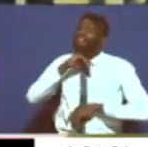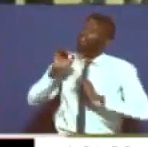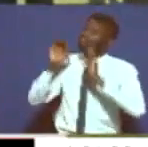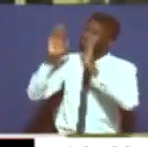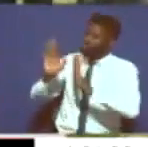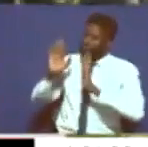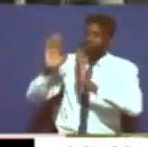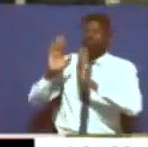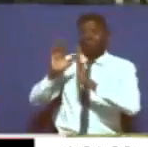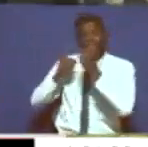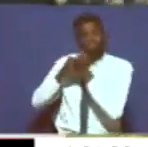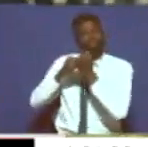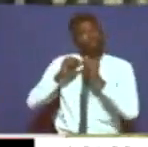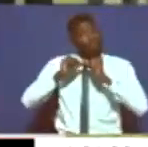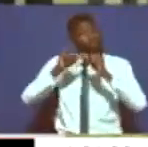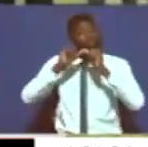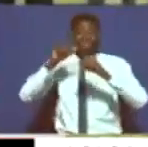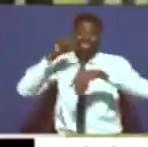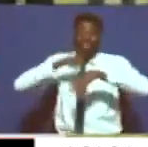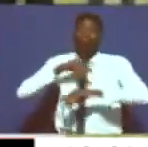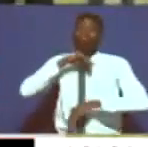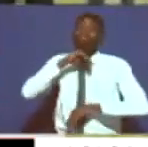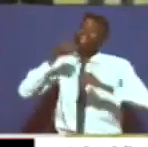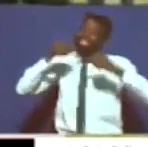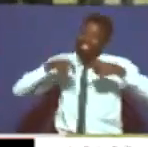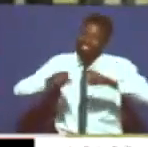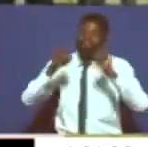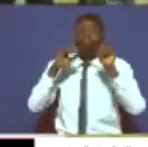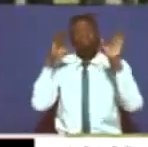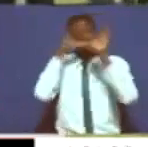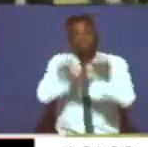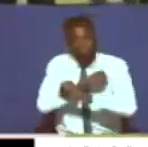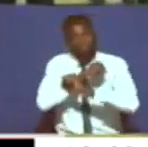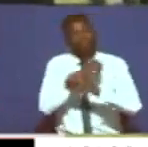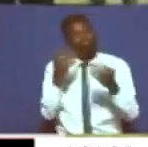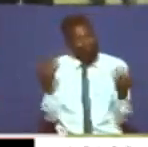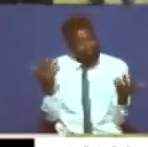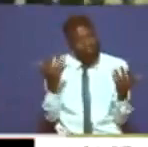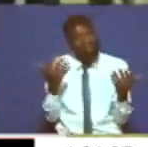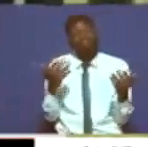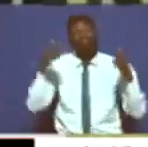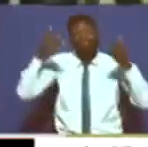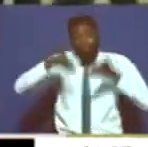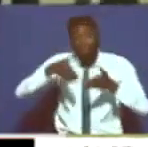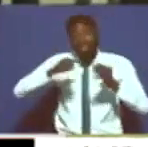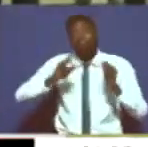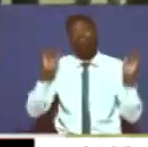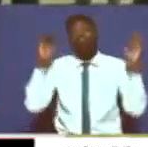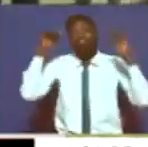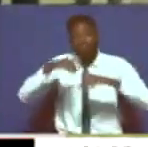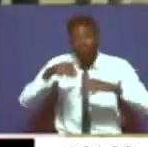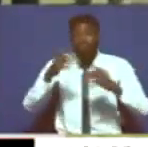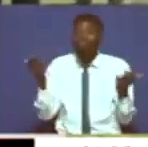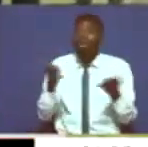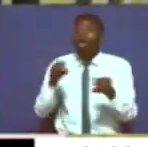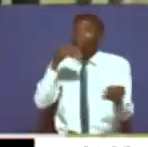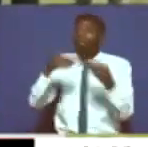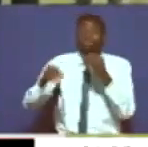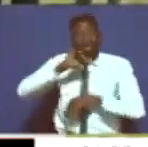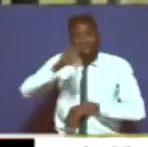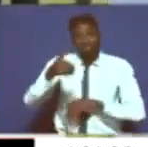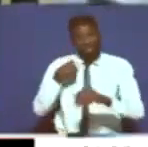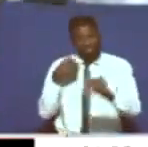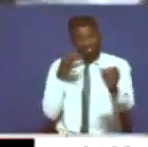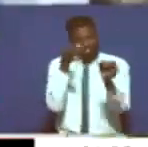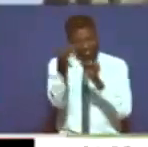absence. And today, they are actually in Busia County. And I'll quickly just give you statistics that actually matter in